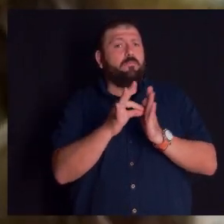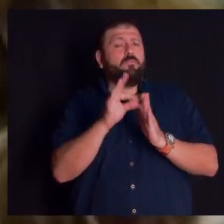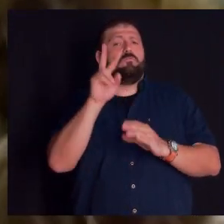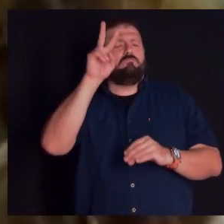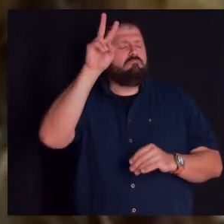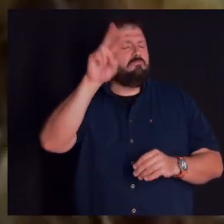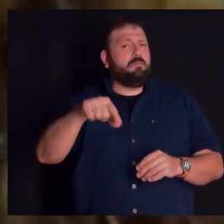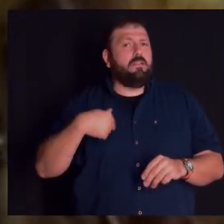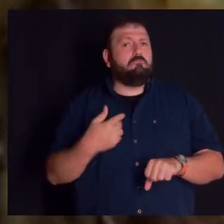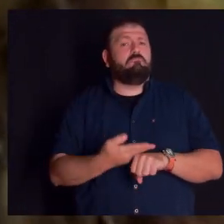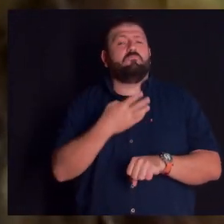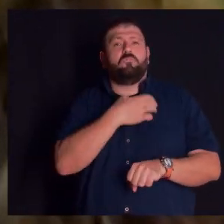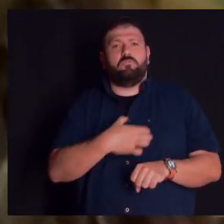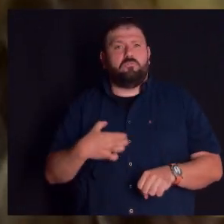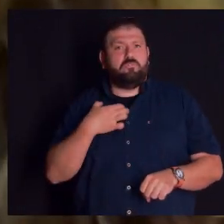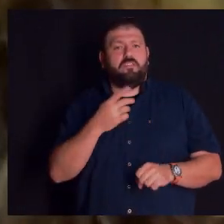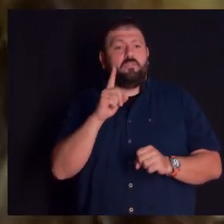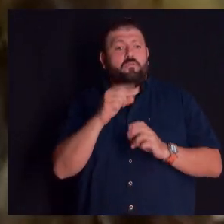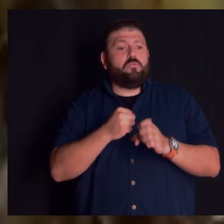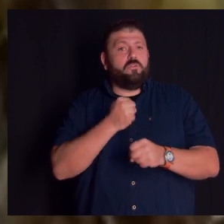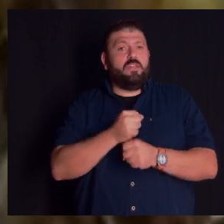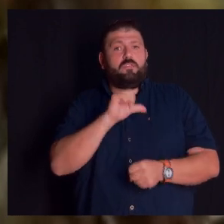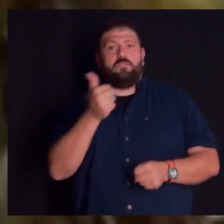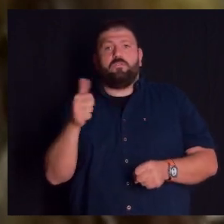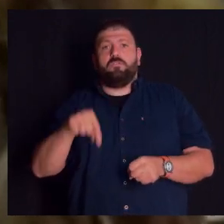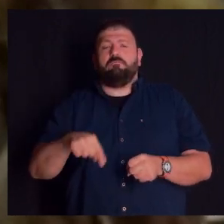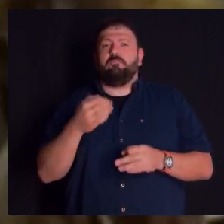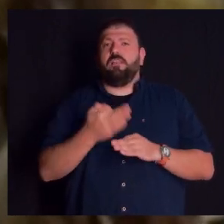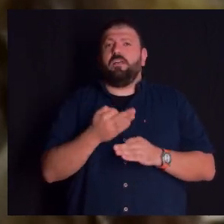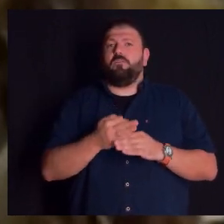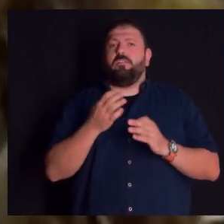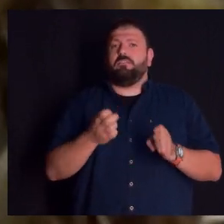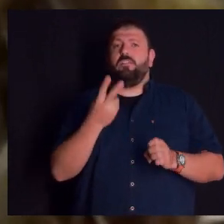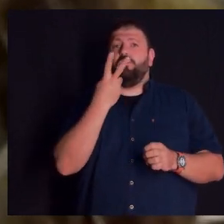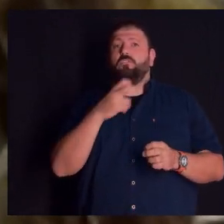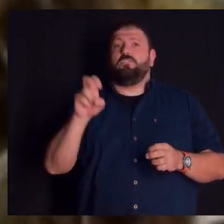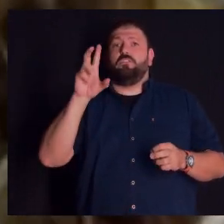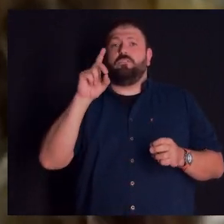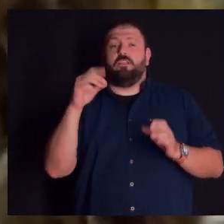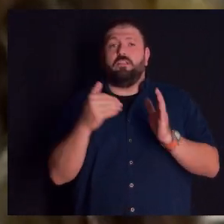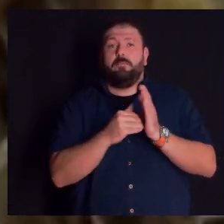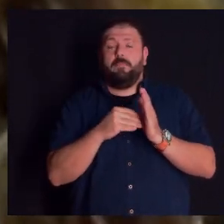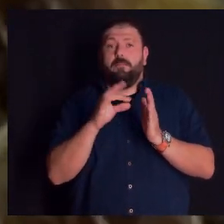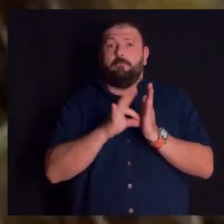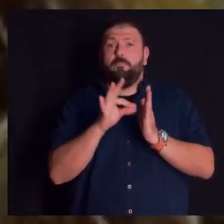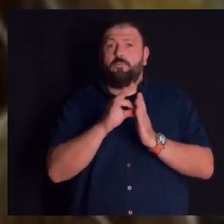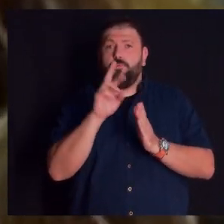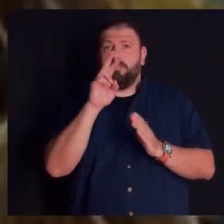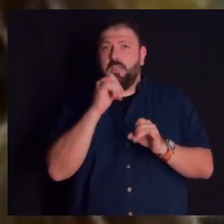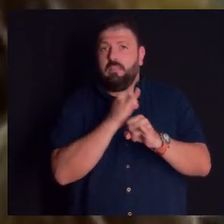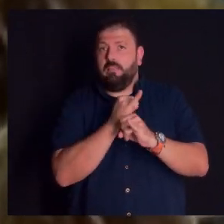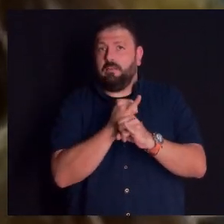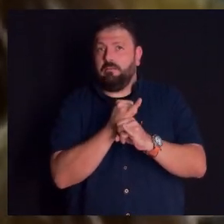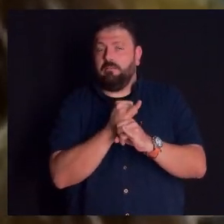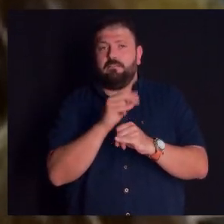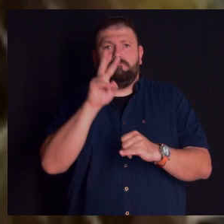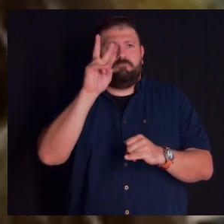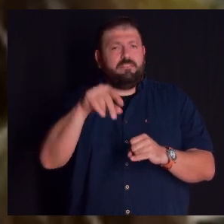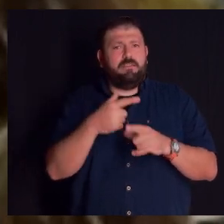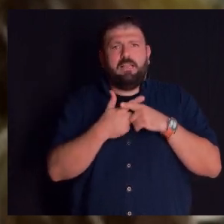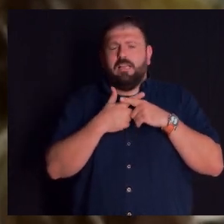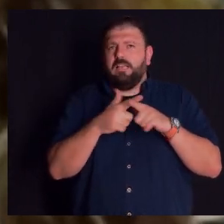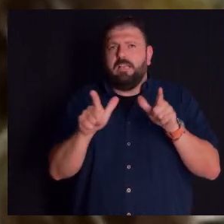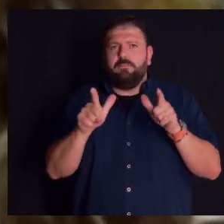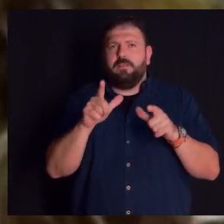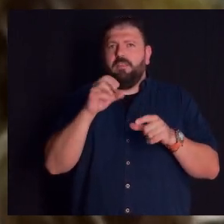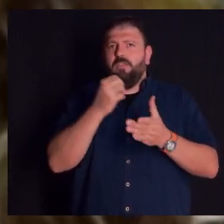truth is that we're very pleased because from 1 year to the other, we're in 230,000 points in network